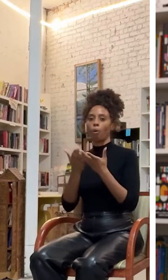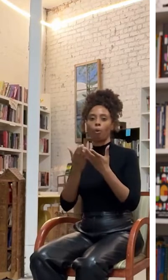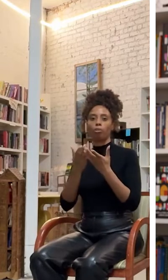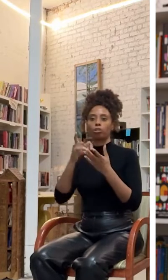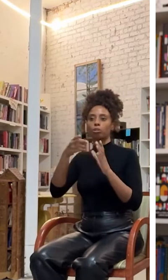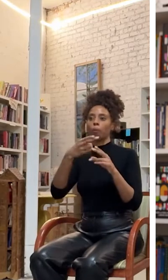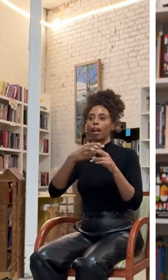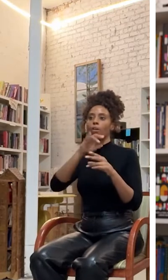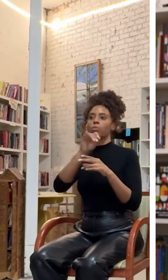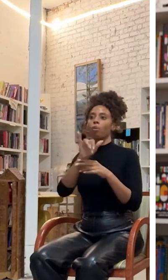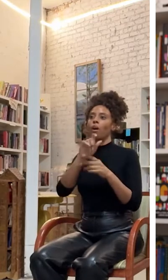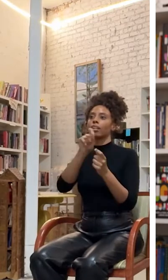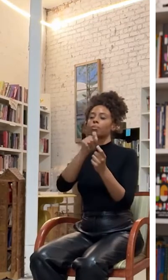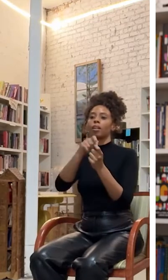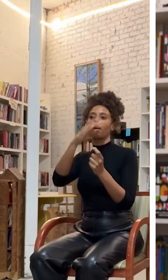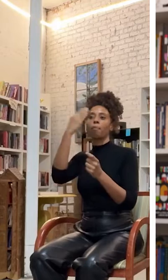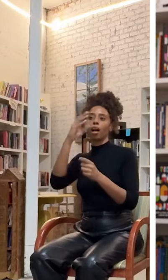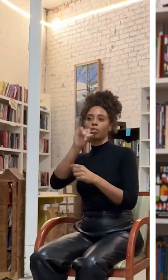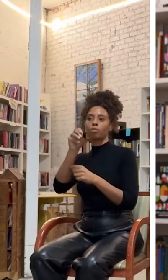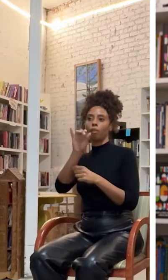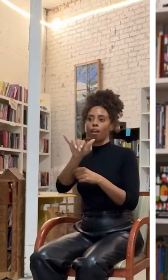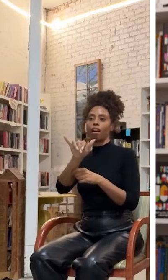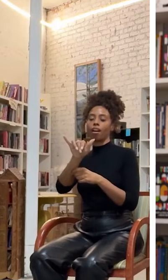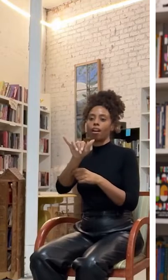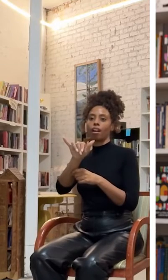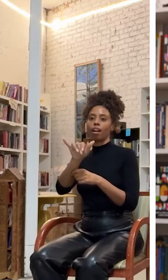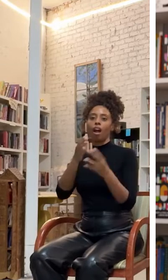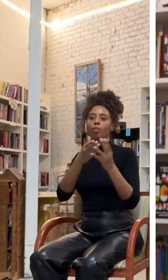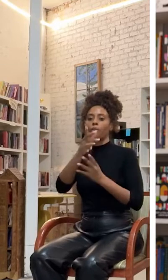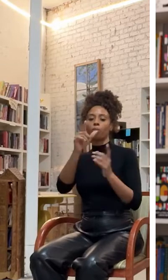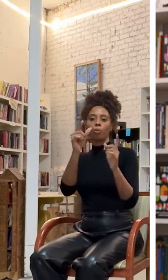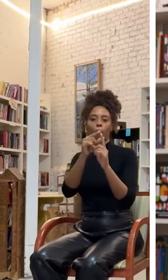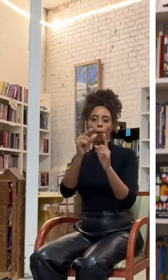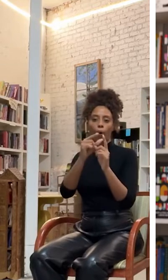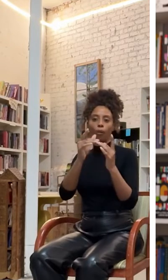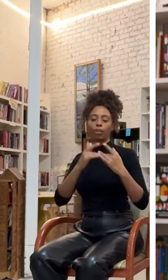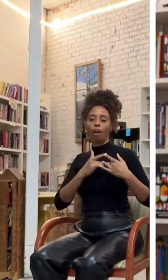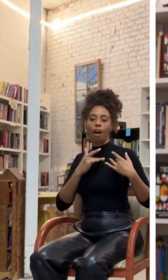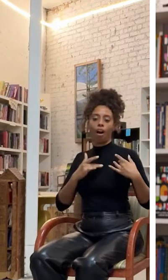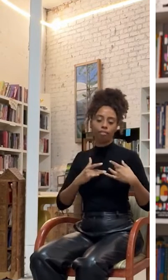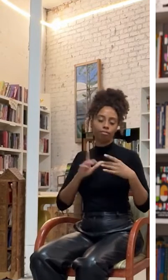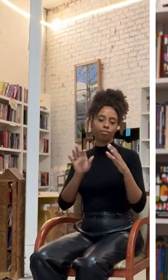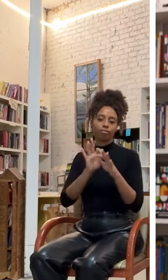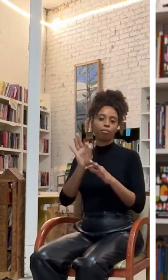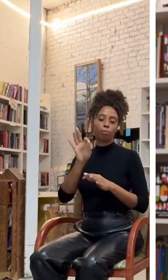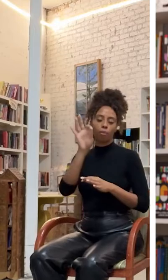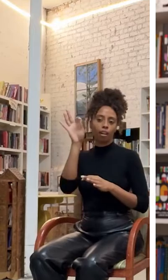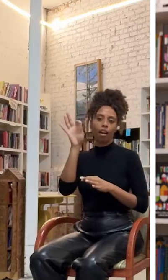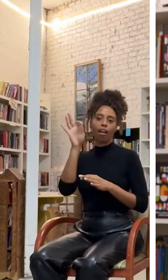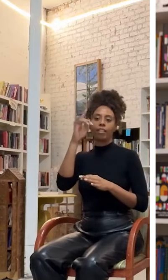us, specifically Black joy. And through their words, heart, spirit,